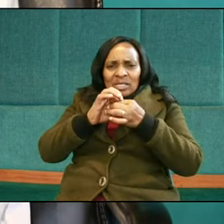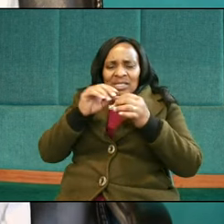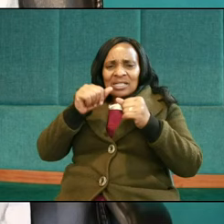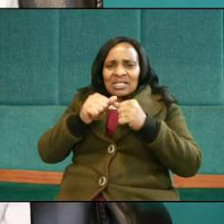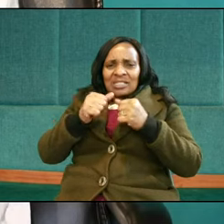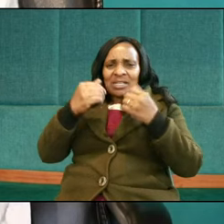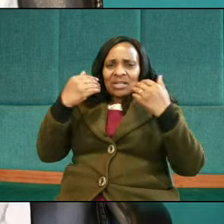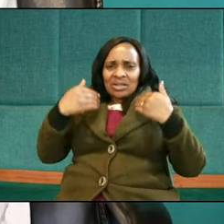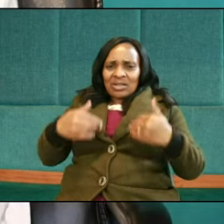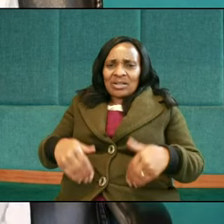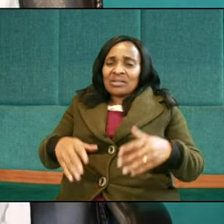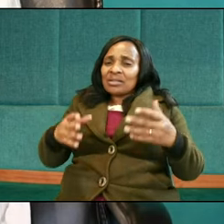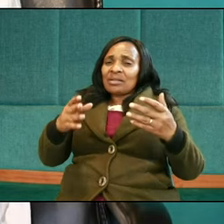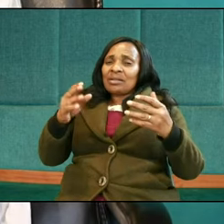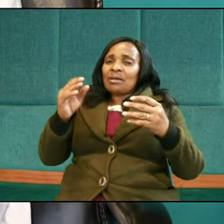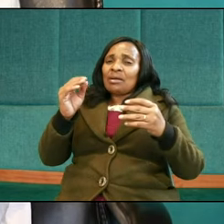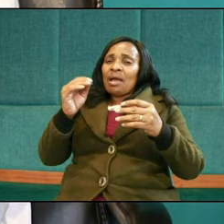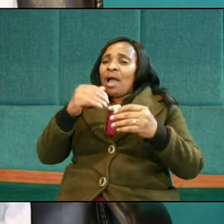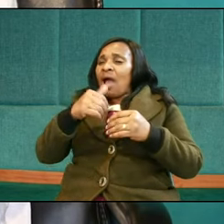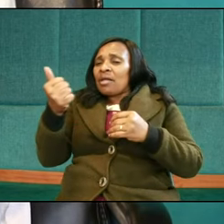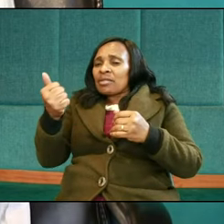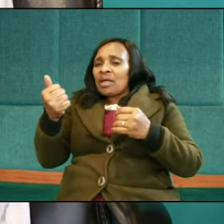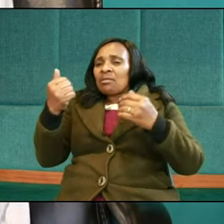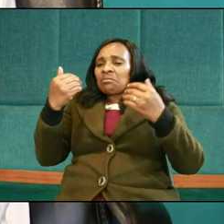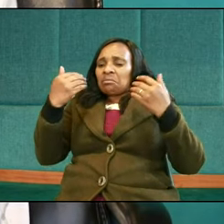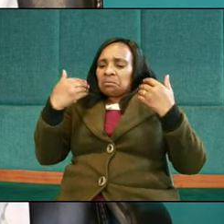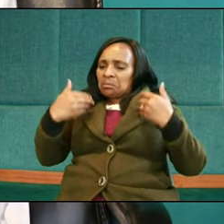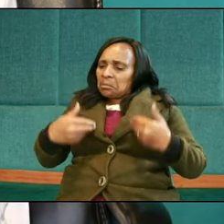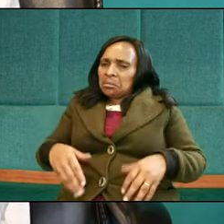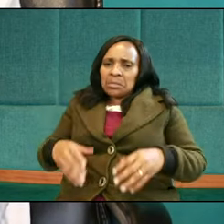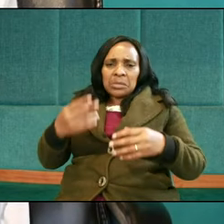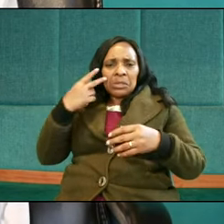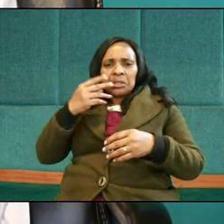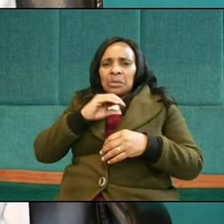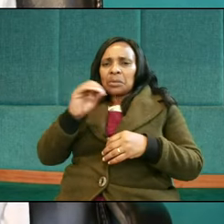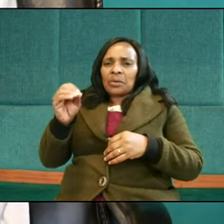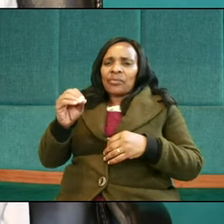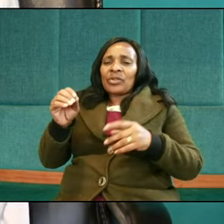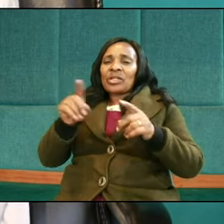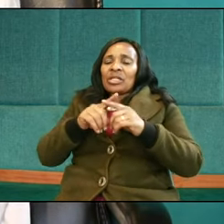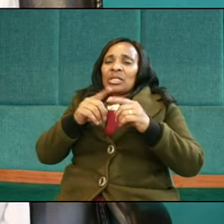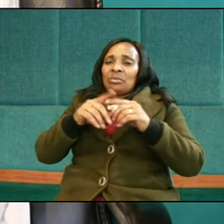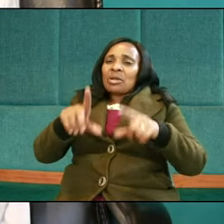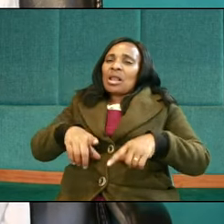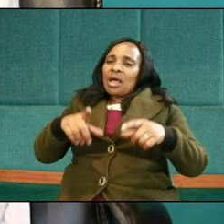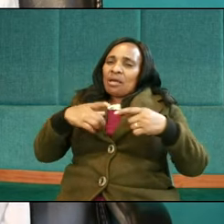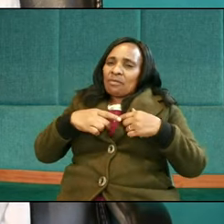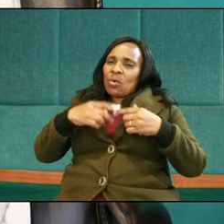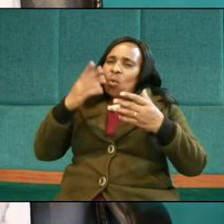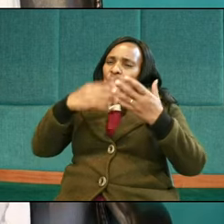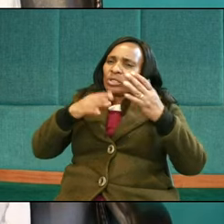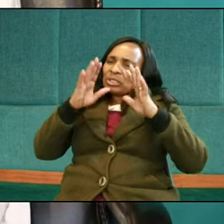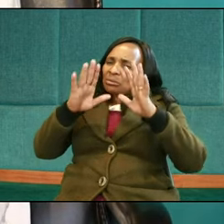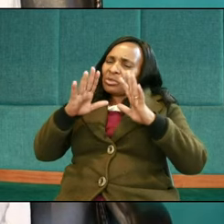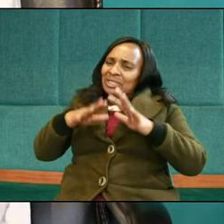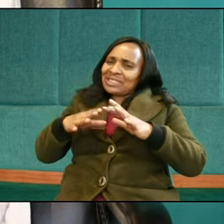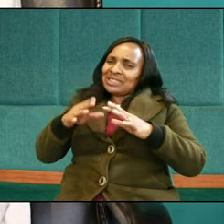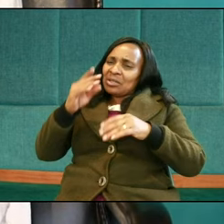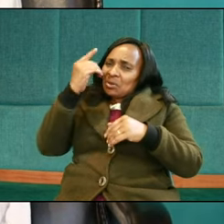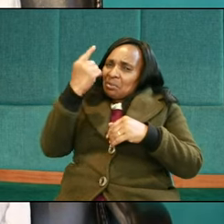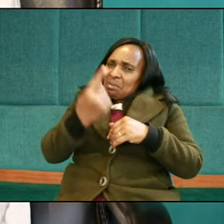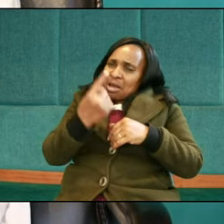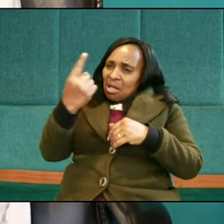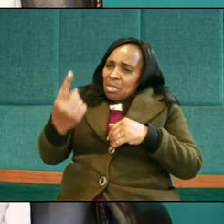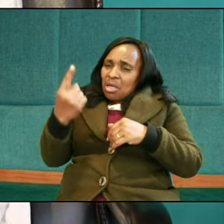may not be the same importance anyone else would attach to this dress. It's the same as the crown of life. What importance do we as at a